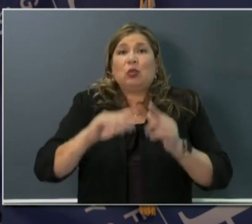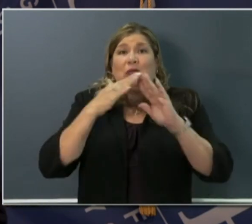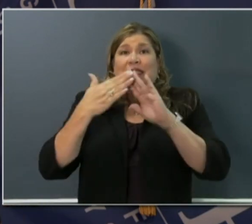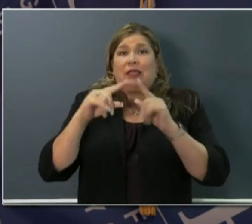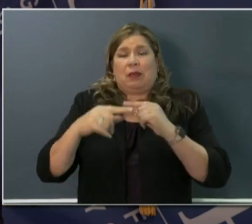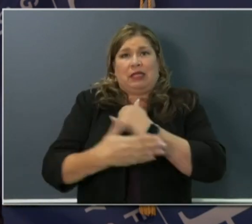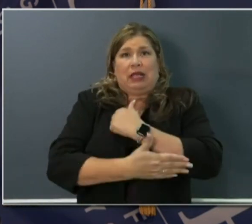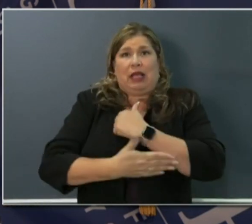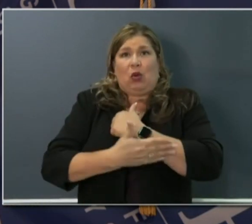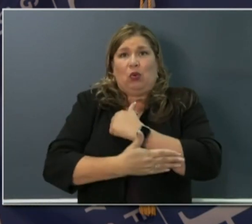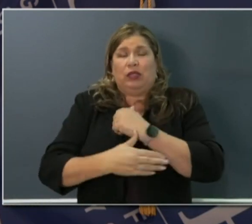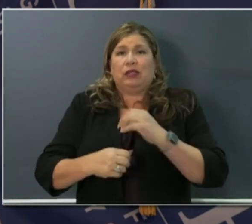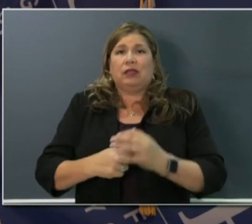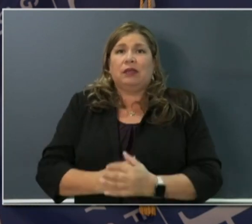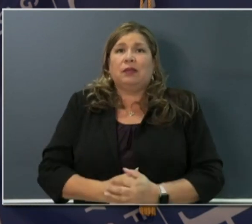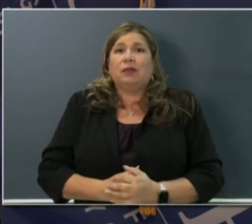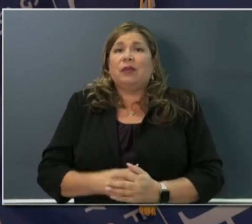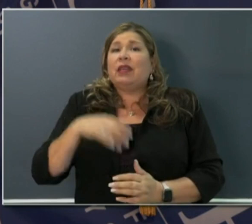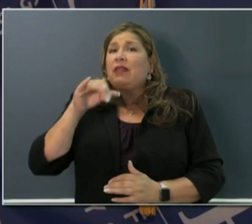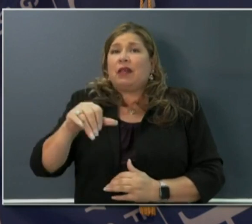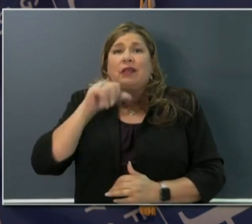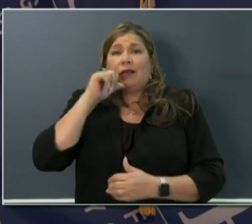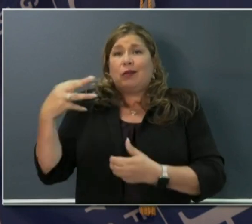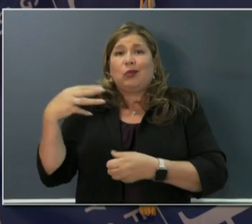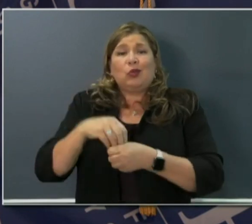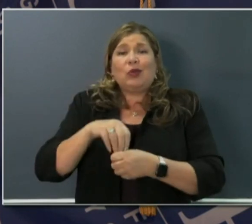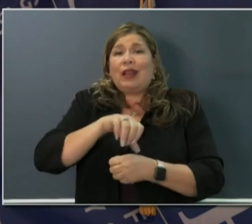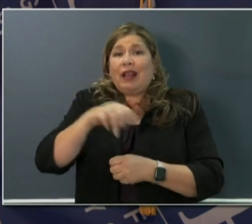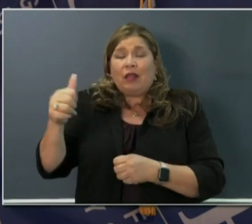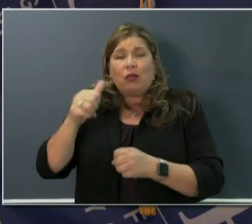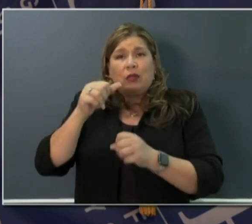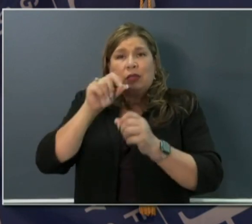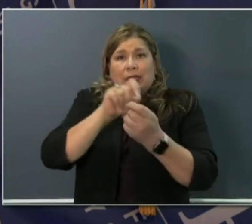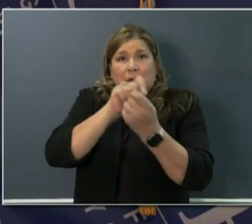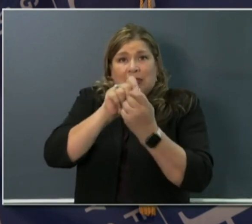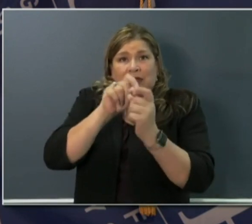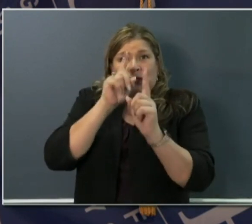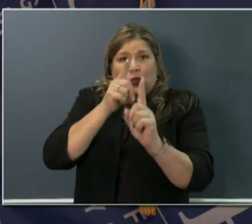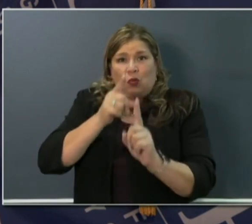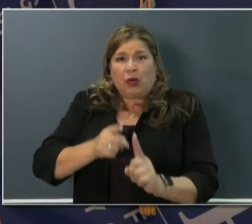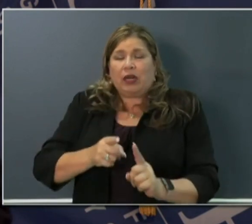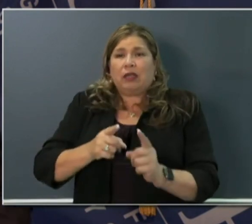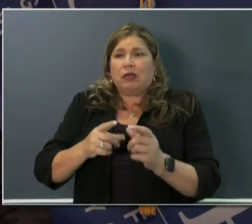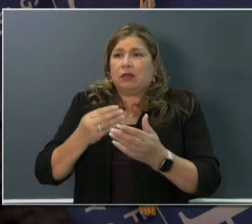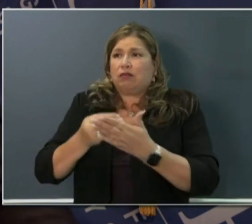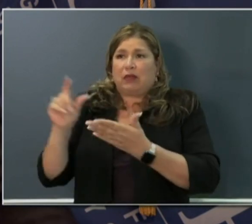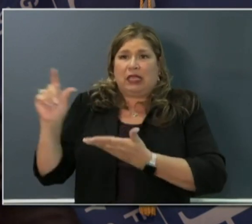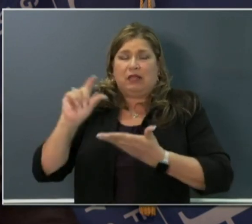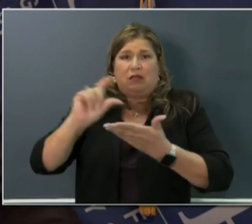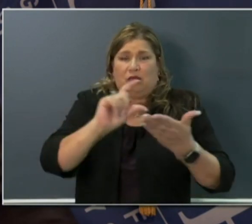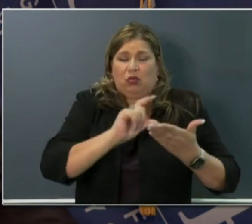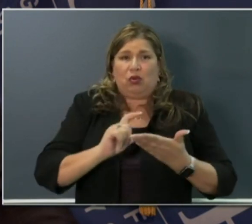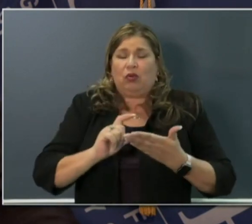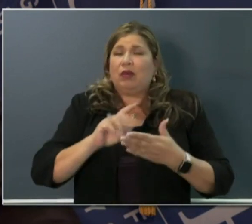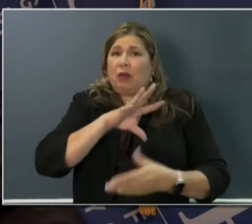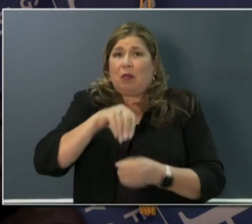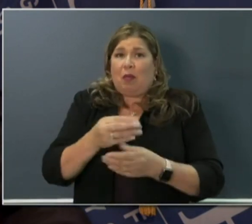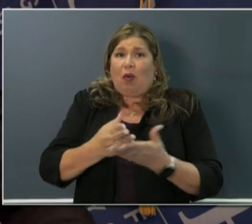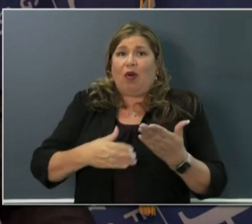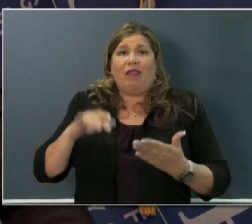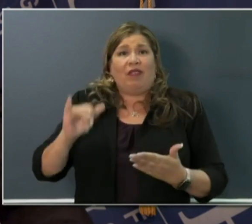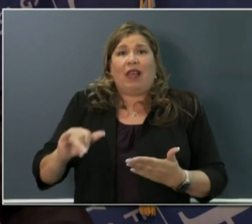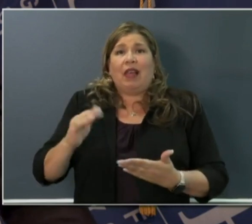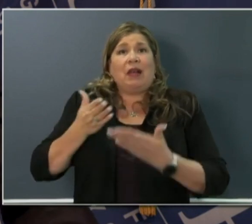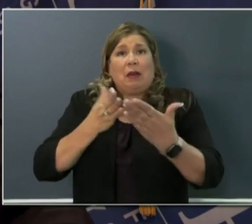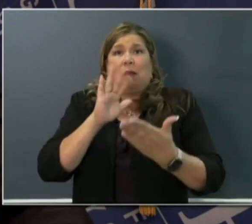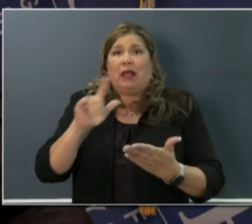specific, very direct support that is also part of the stimulus bill. This bill will be very helpful and is